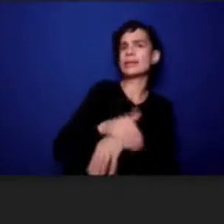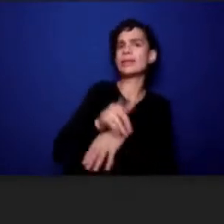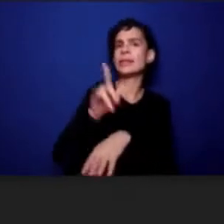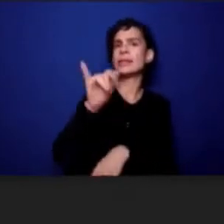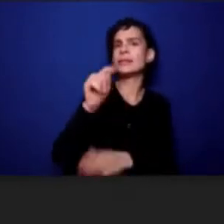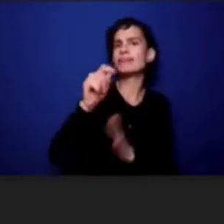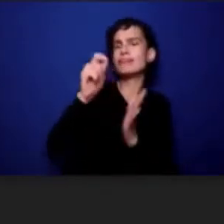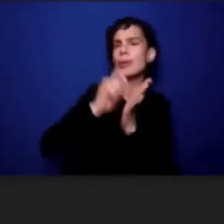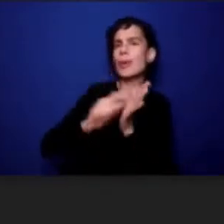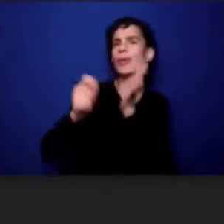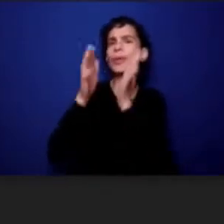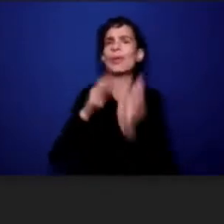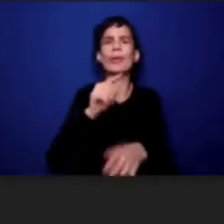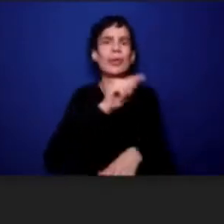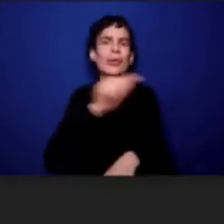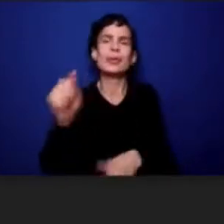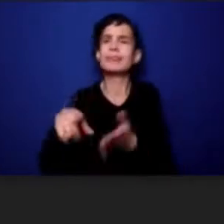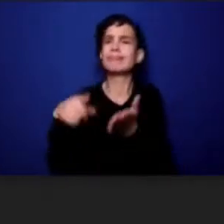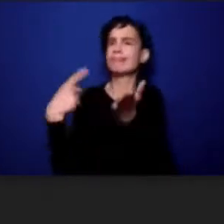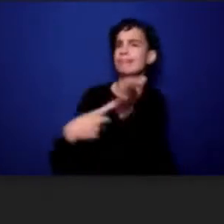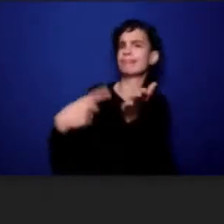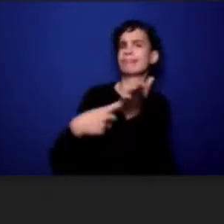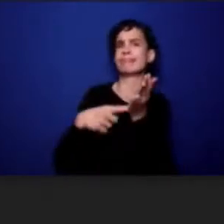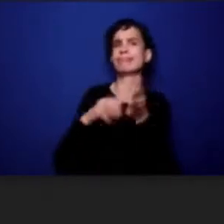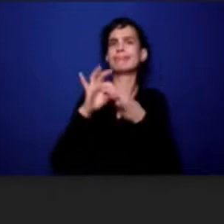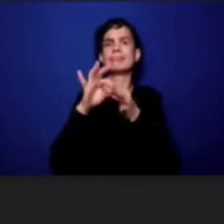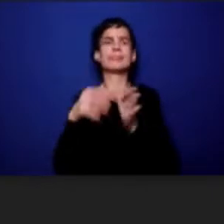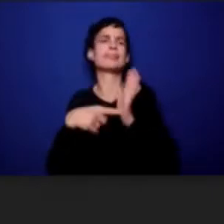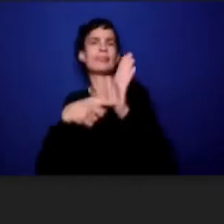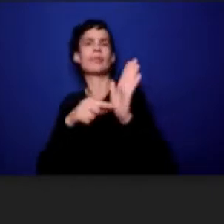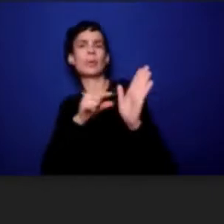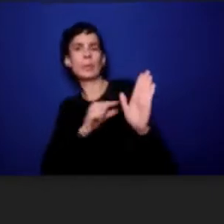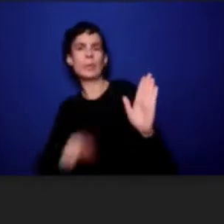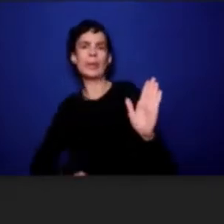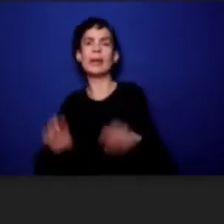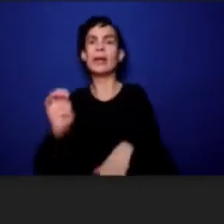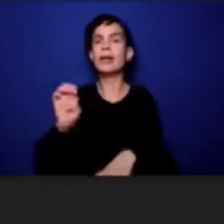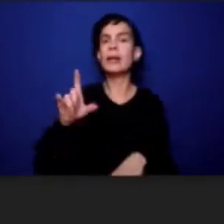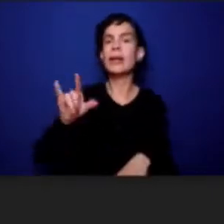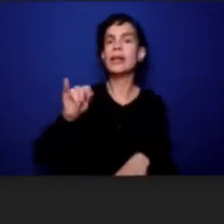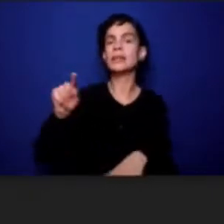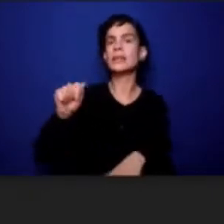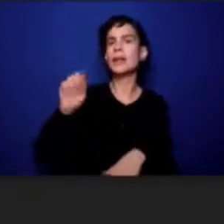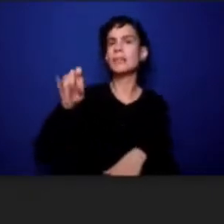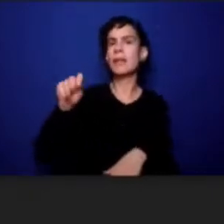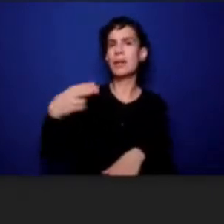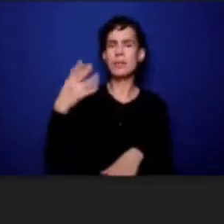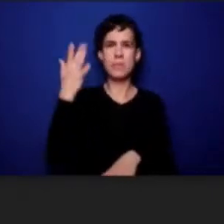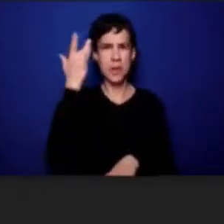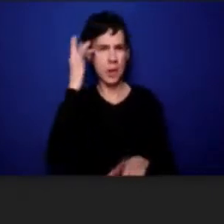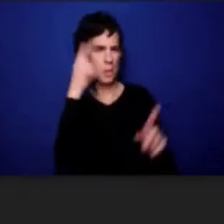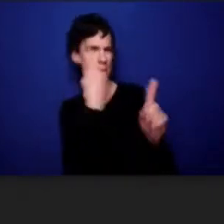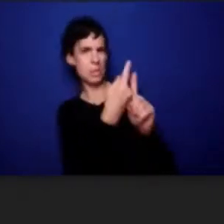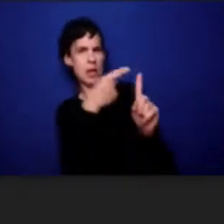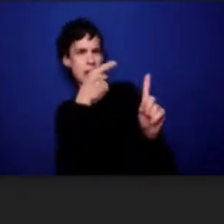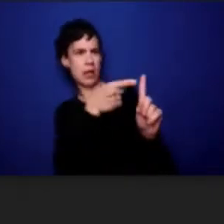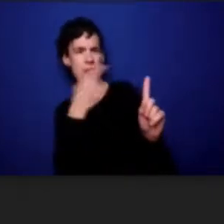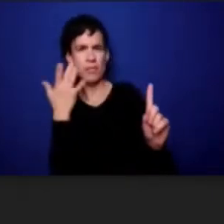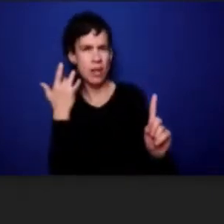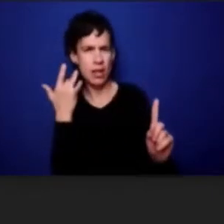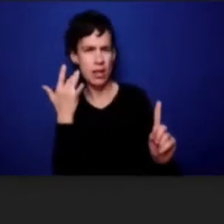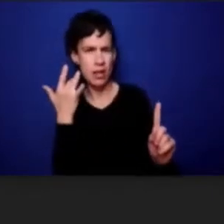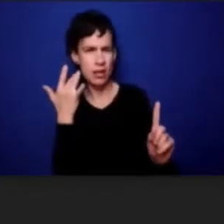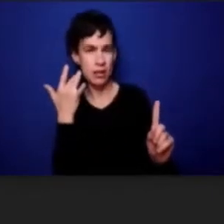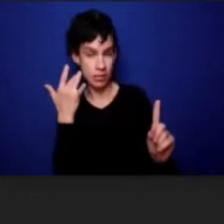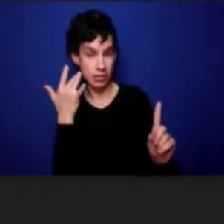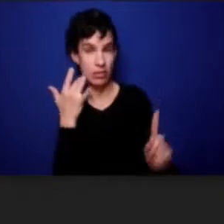scholars who are commenting on depictions of Queen Elizabeth? What's going on there? Mm-hmm.